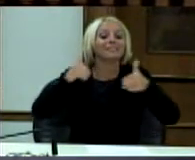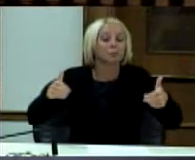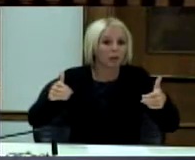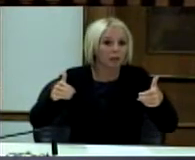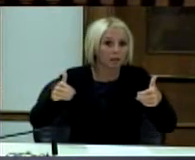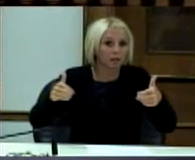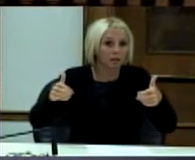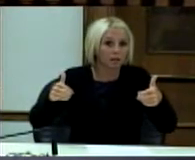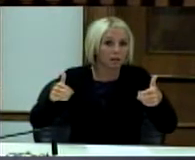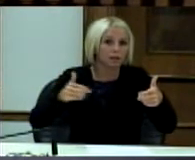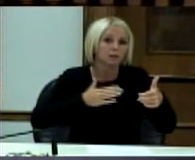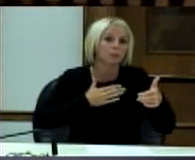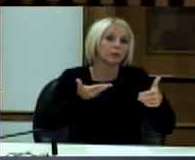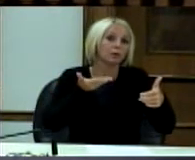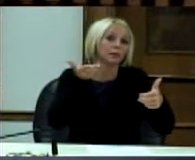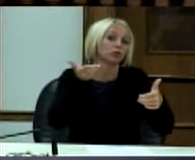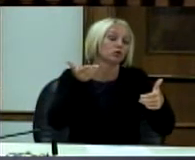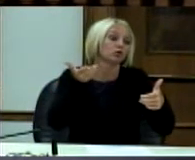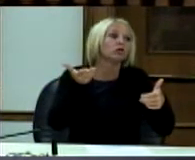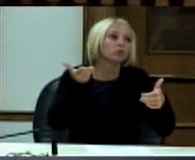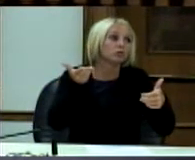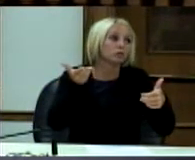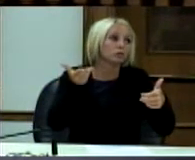So I'll